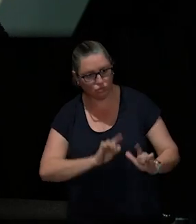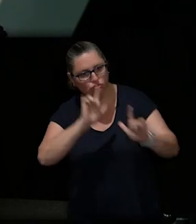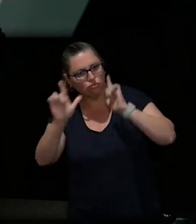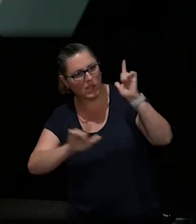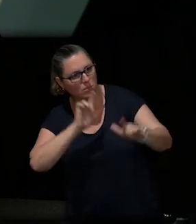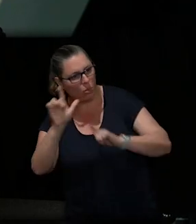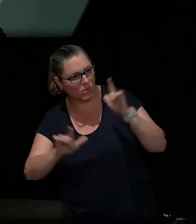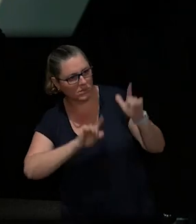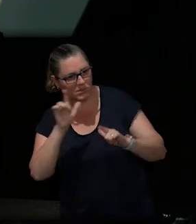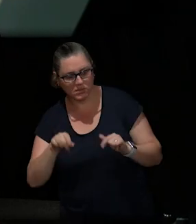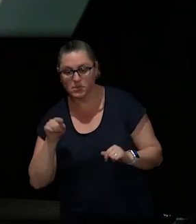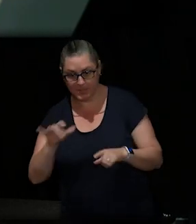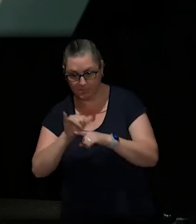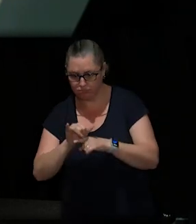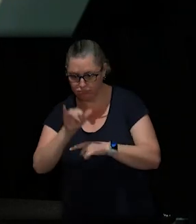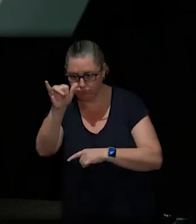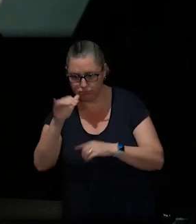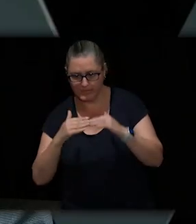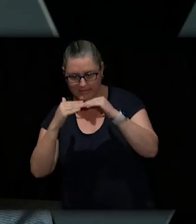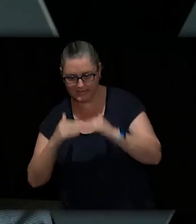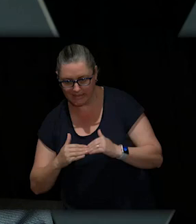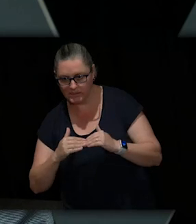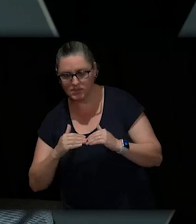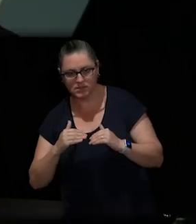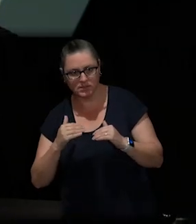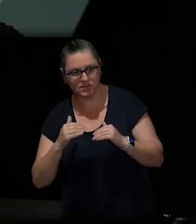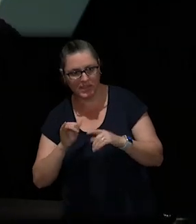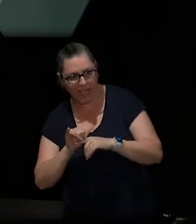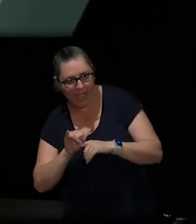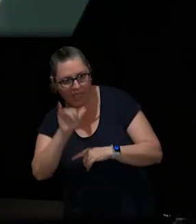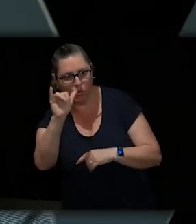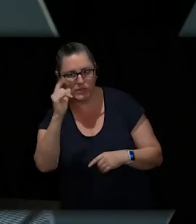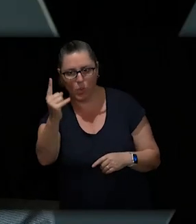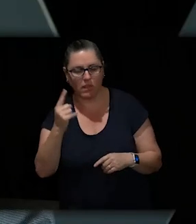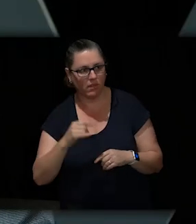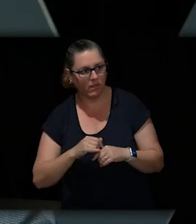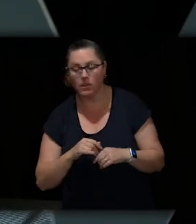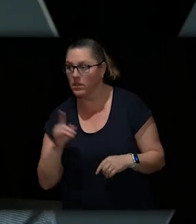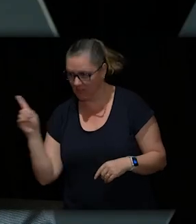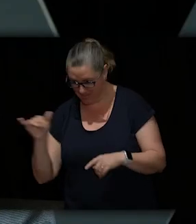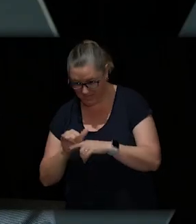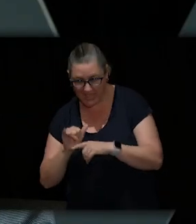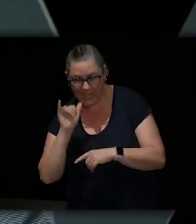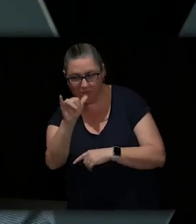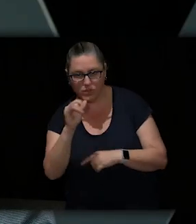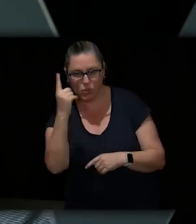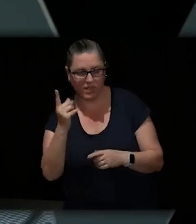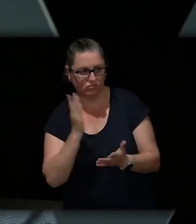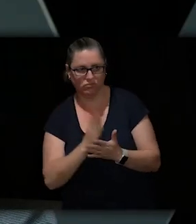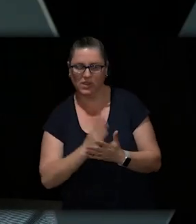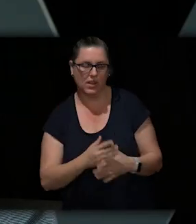on Air Force One, I'm obsessed with Air Force One. Air Force One was definitely the top perk of the job, for